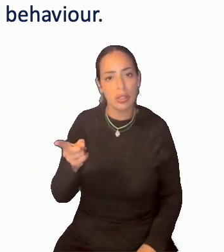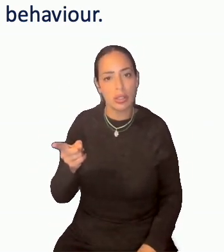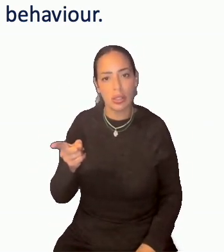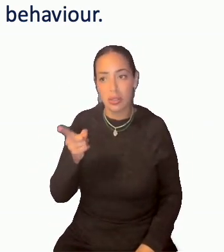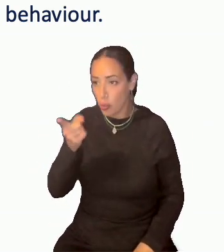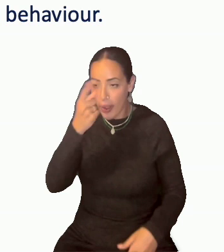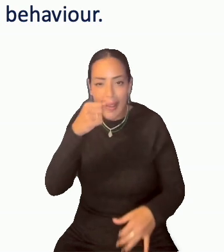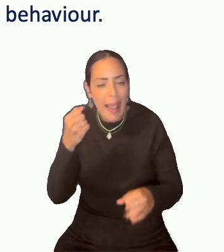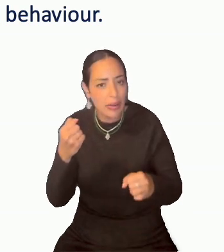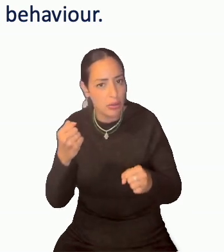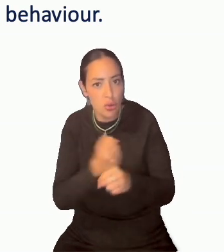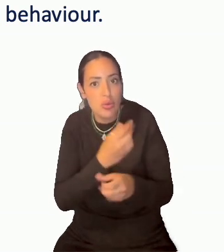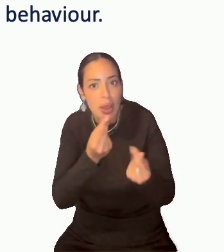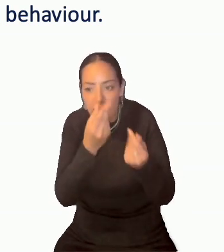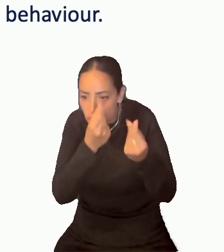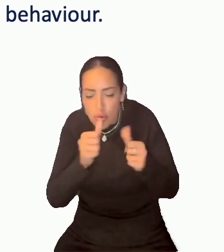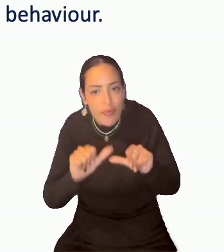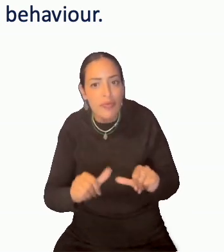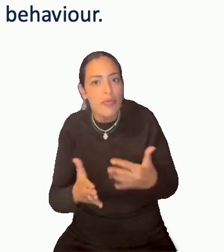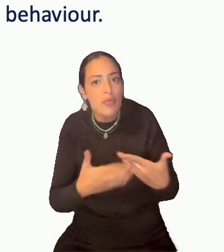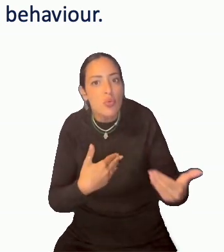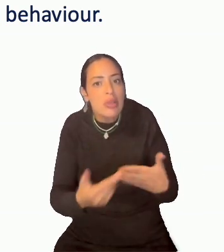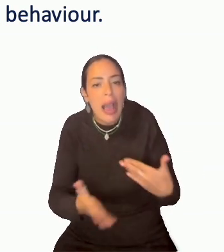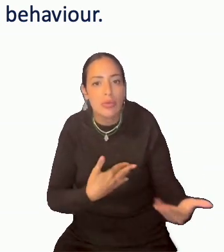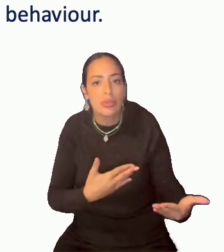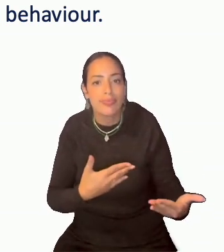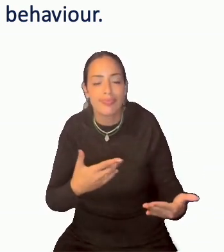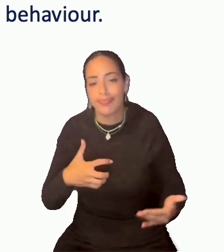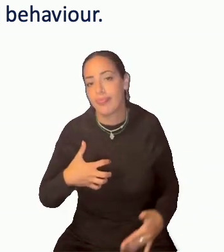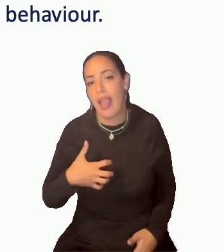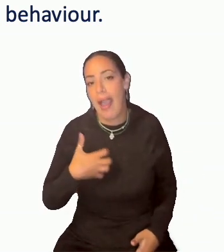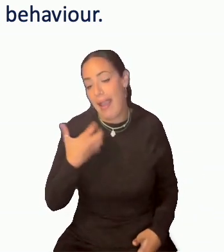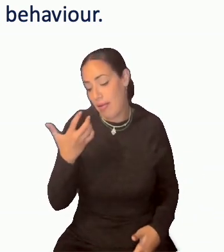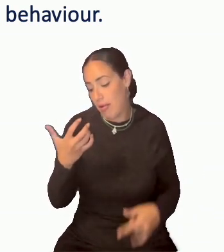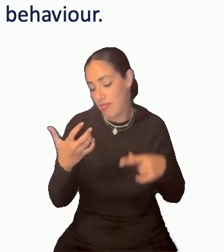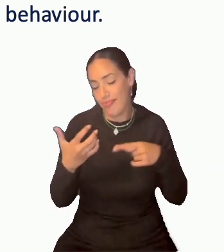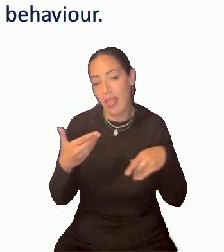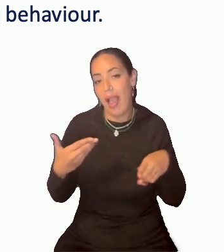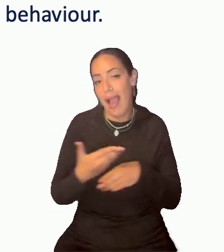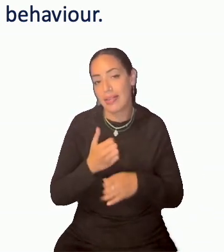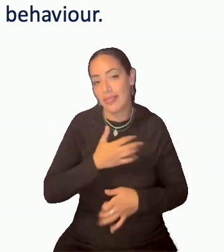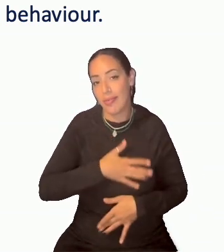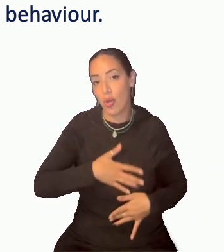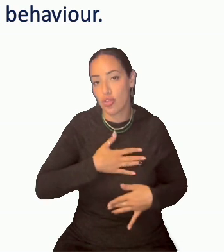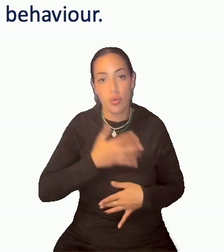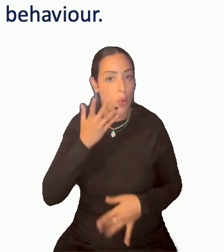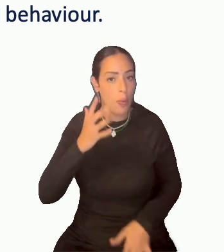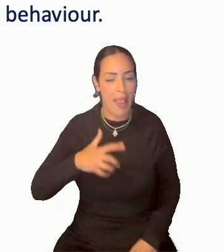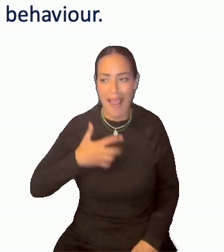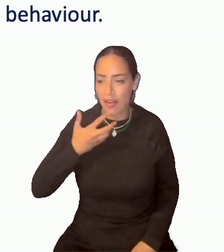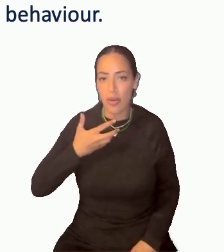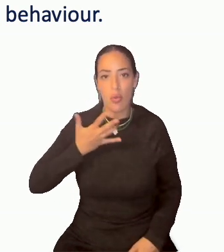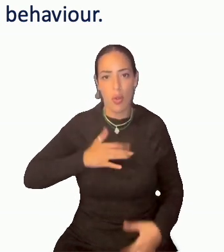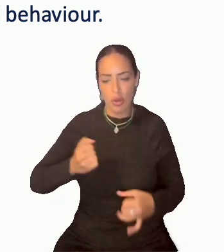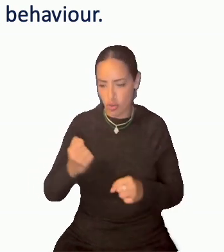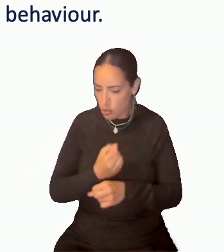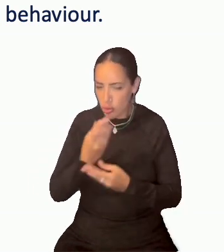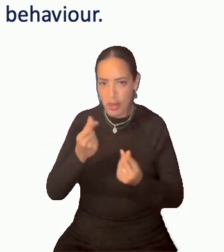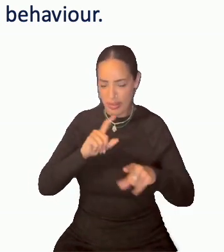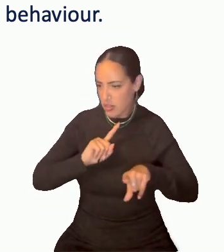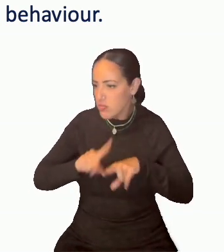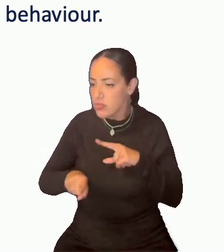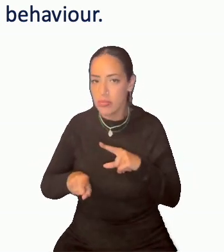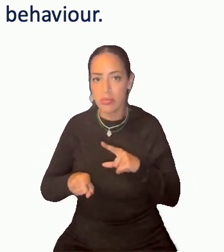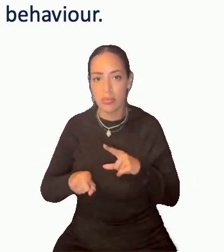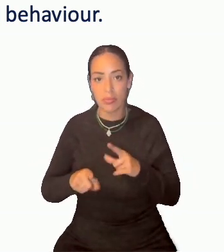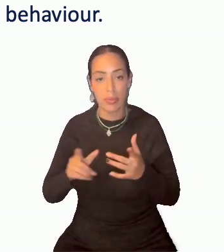that something can be done to resolve the problem. Anger is an active emotion. We want to do something when we feel it. Anger is